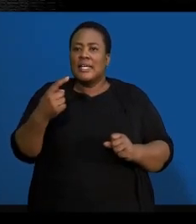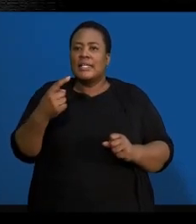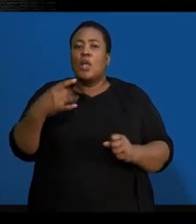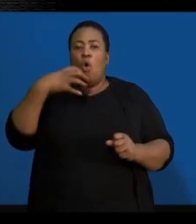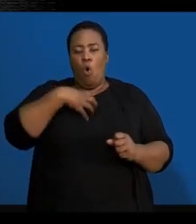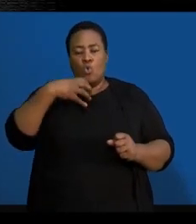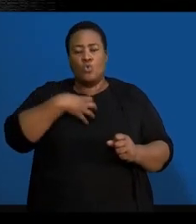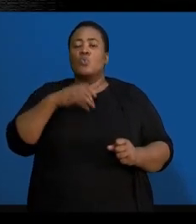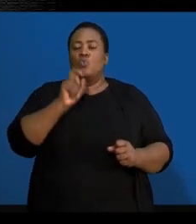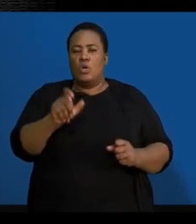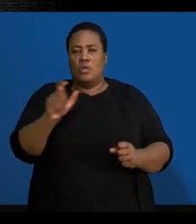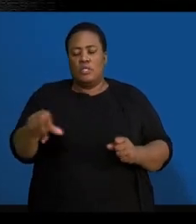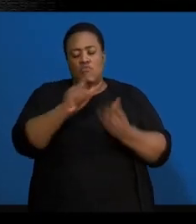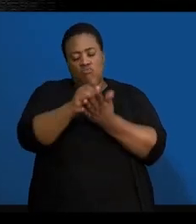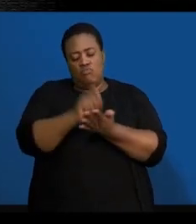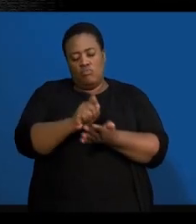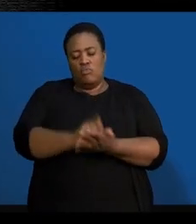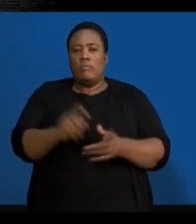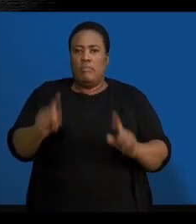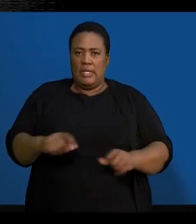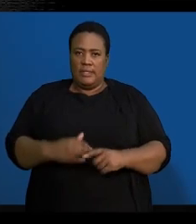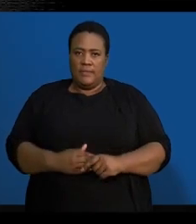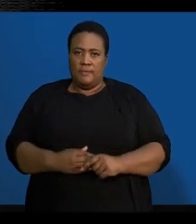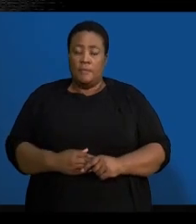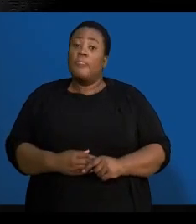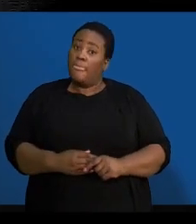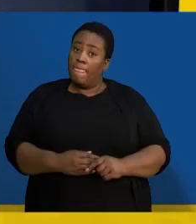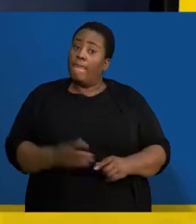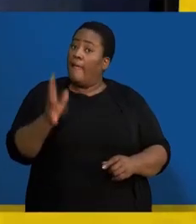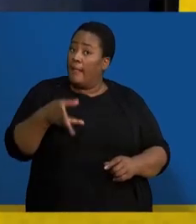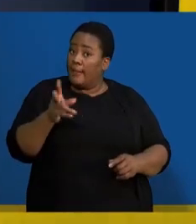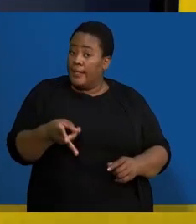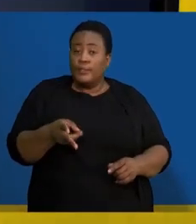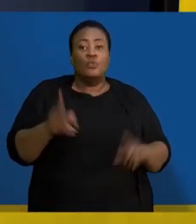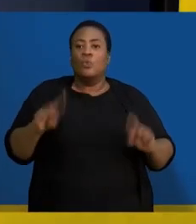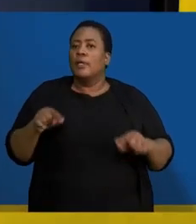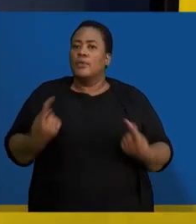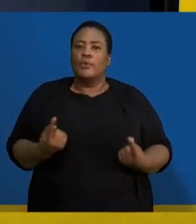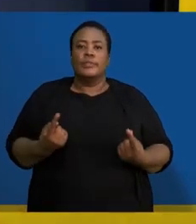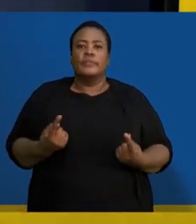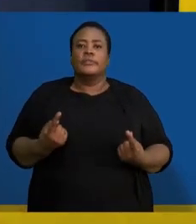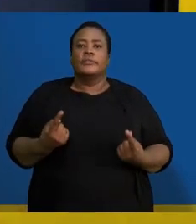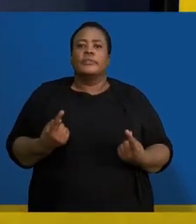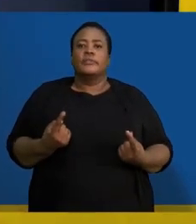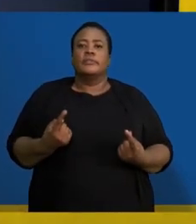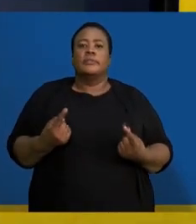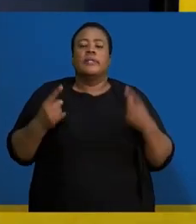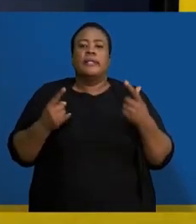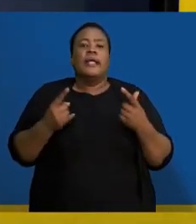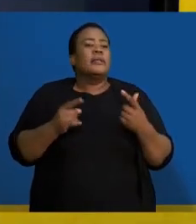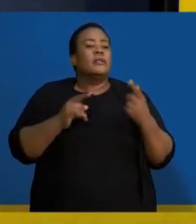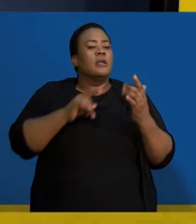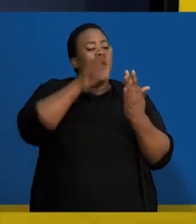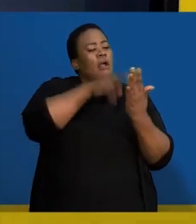your own words. Again, guys, you cannot just rephrase or paraphrase the